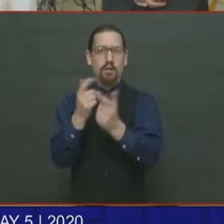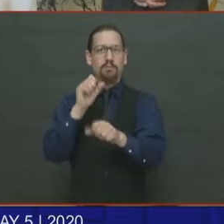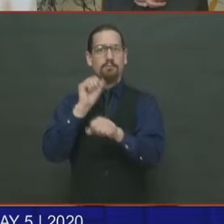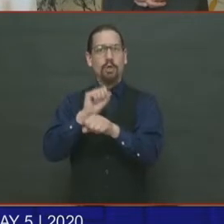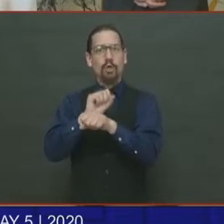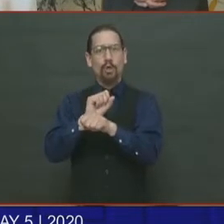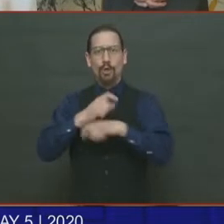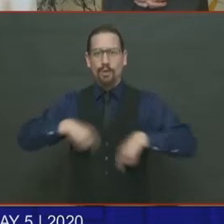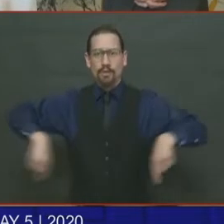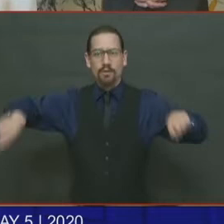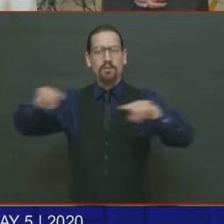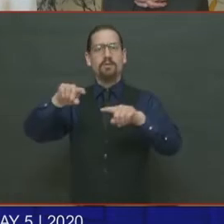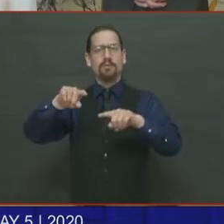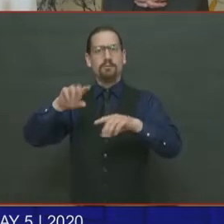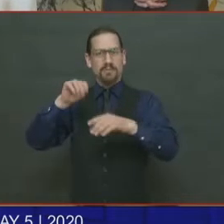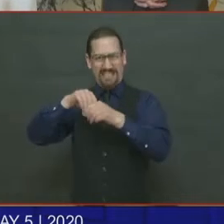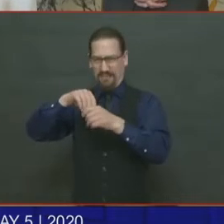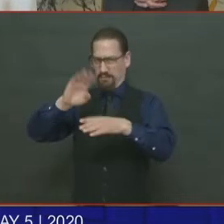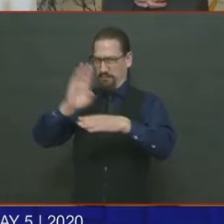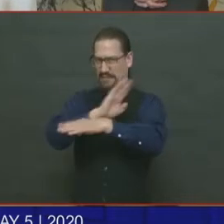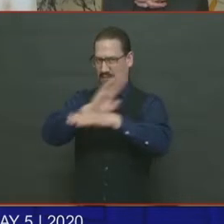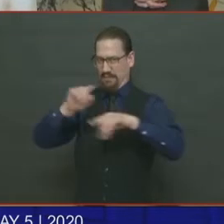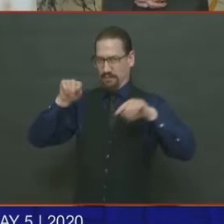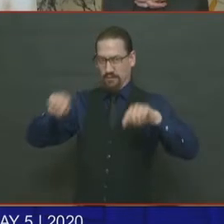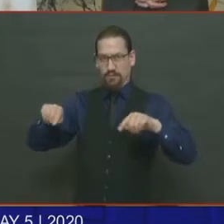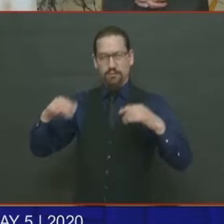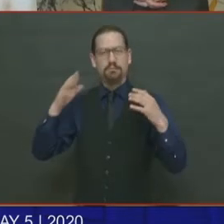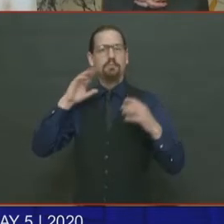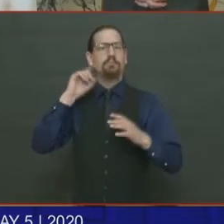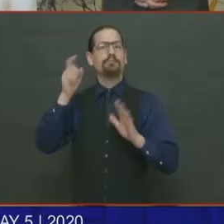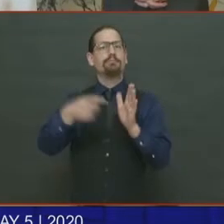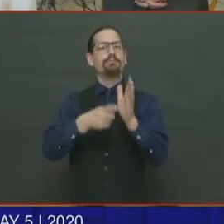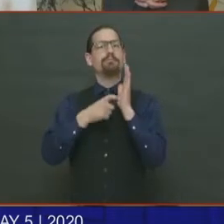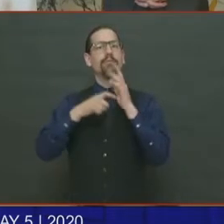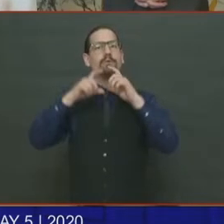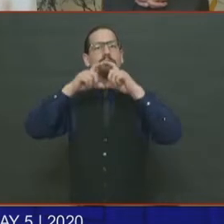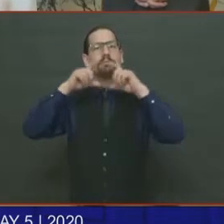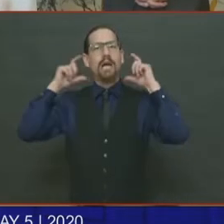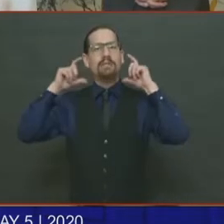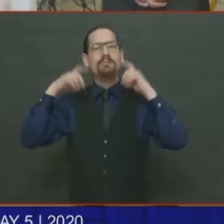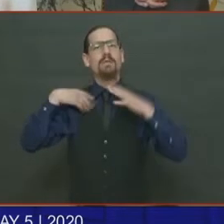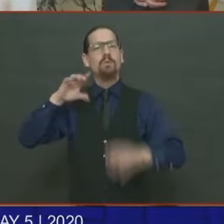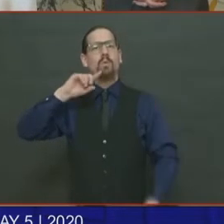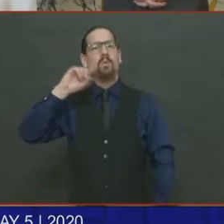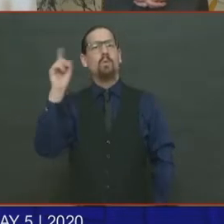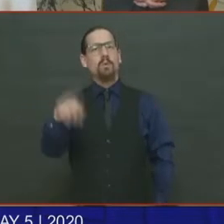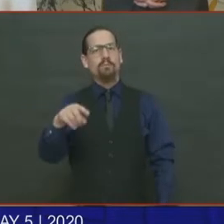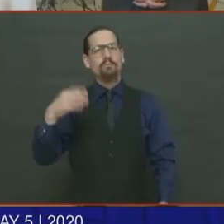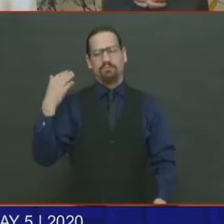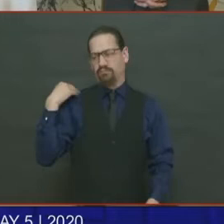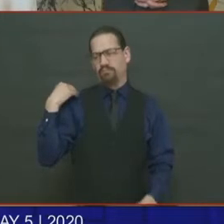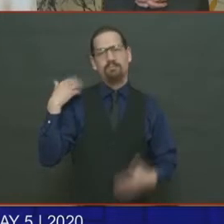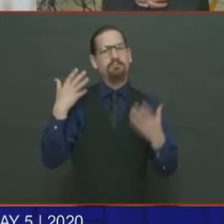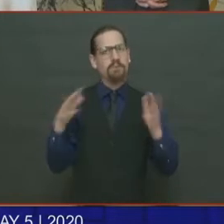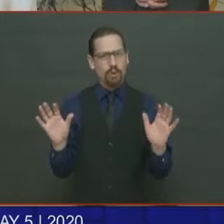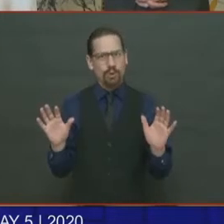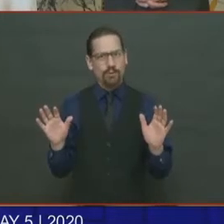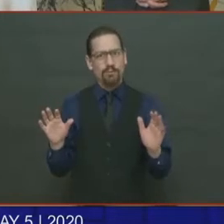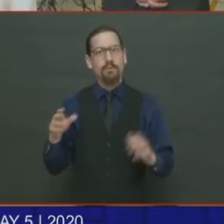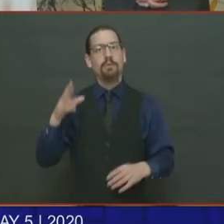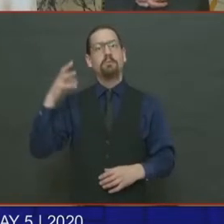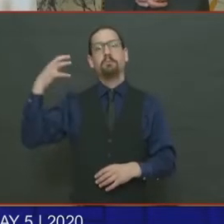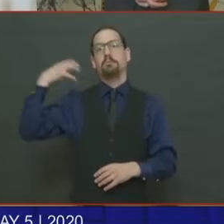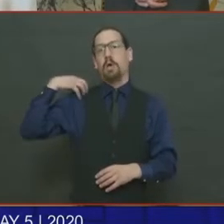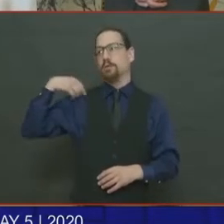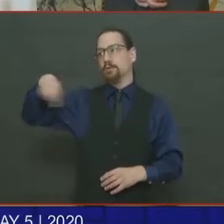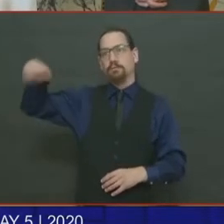cloth face mask whenever they're at work, and requiring employers to provide these masks in the case